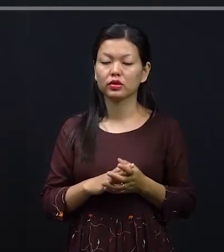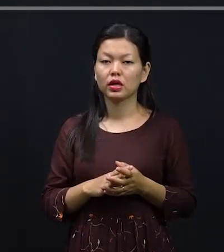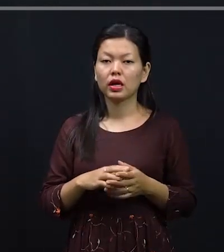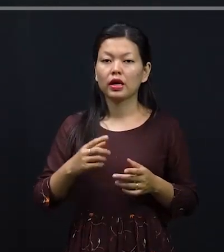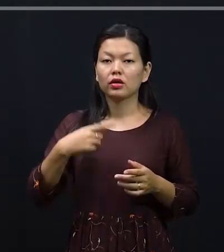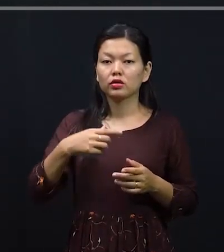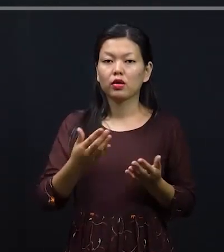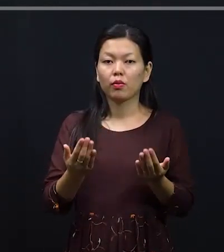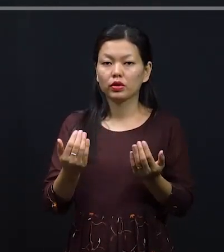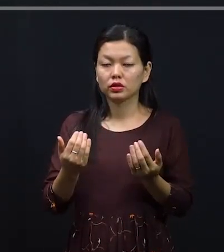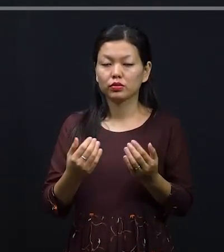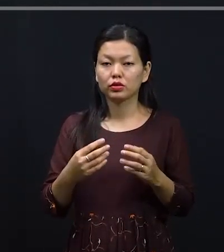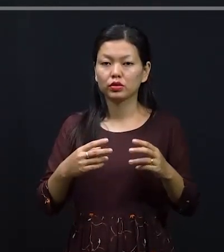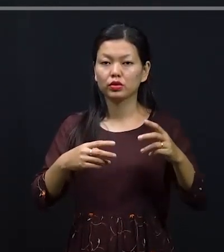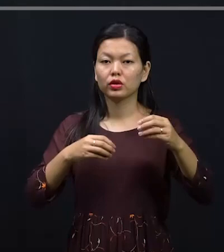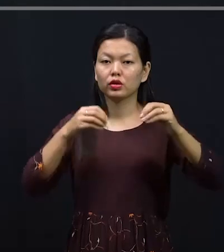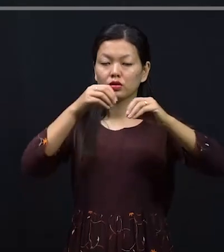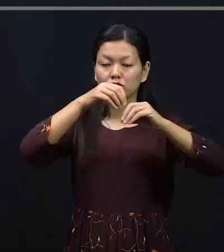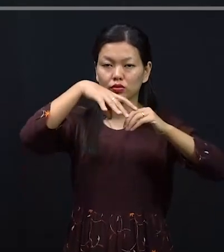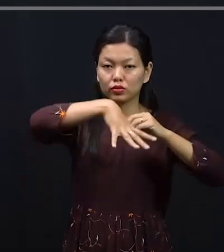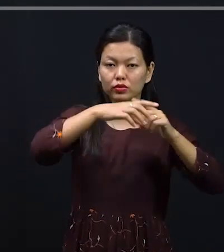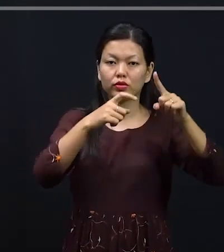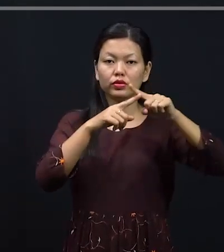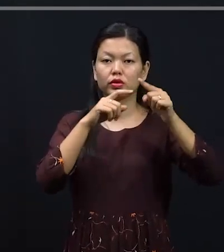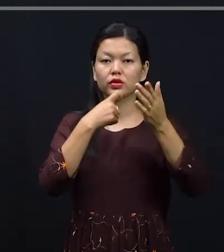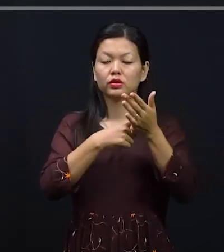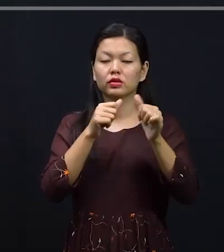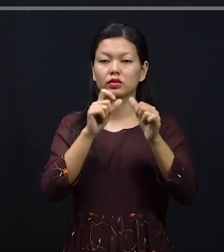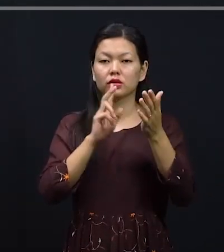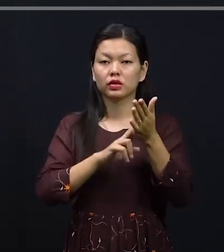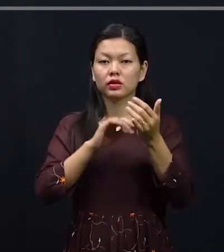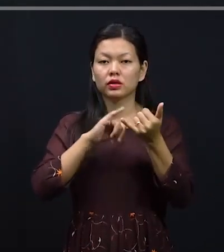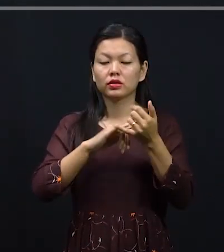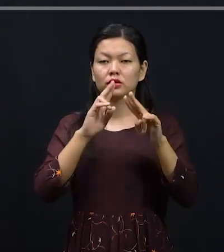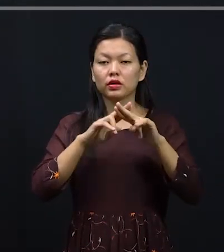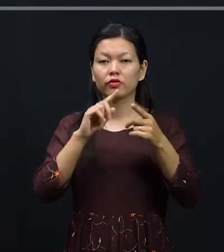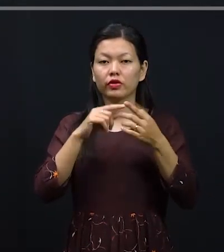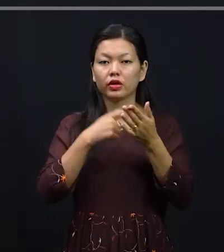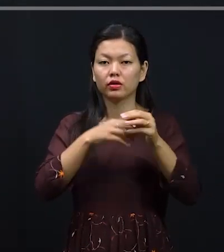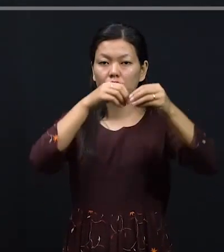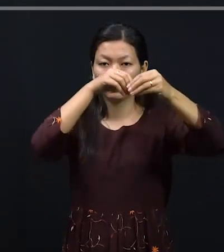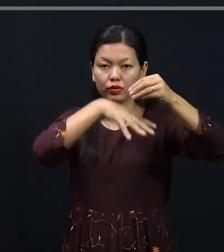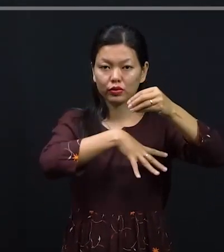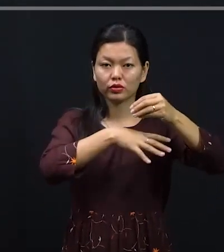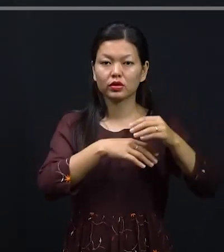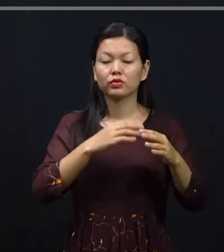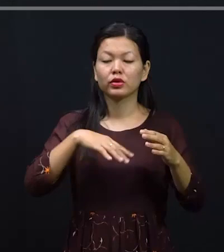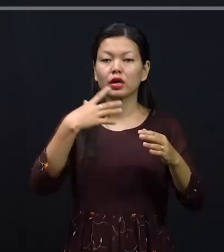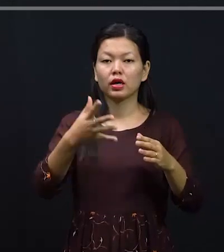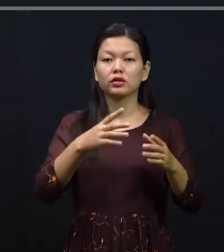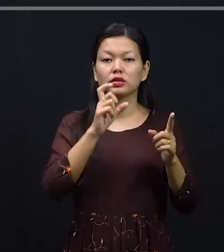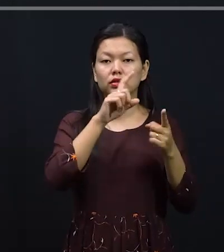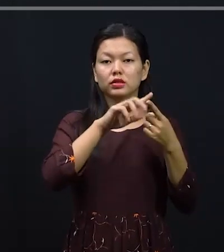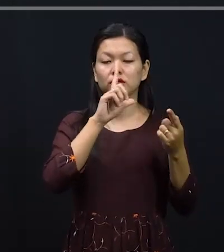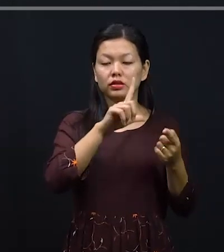the offspring. While on the other, this protein coat which contains radioactive sulfur remain outside the bacteria,